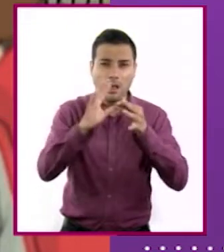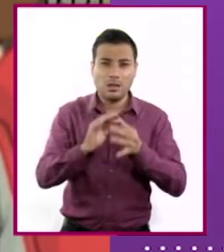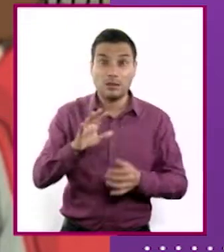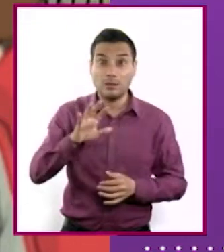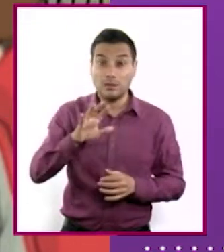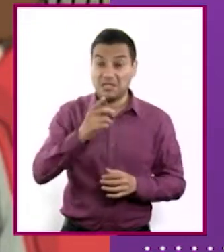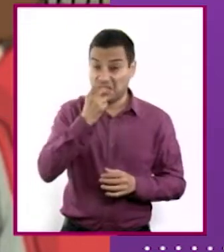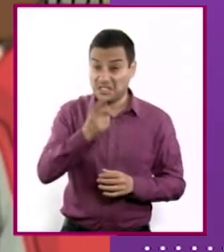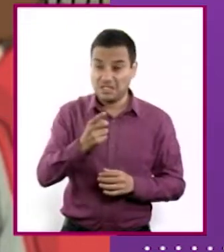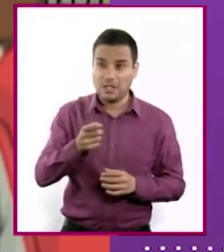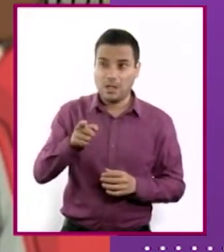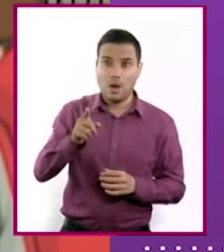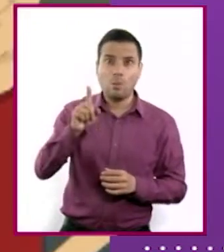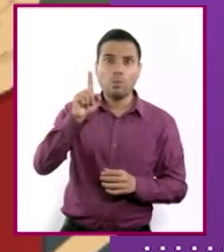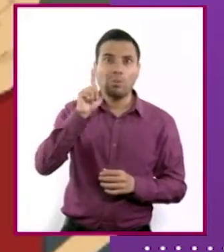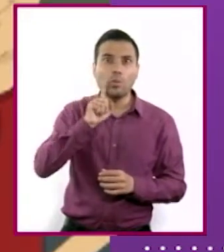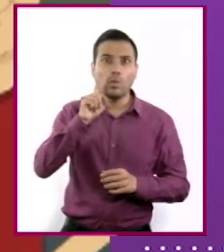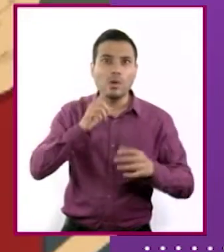White.